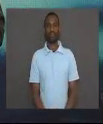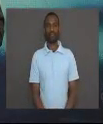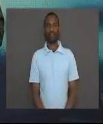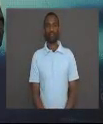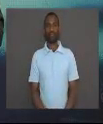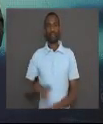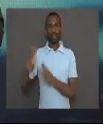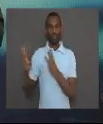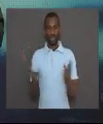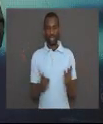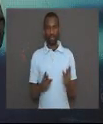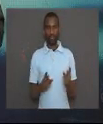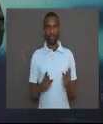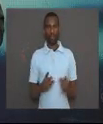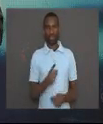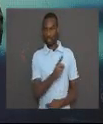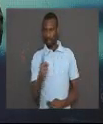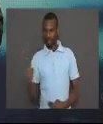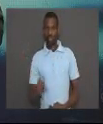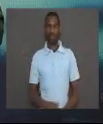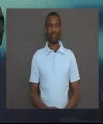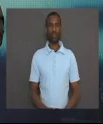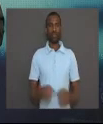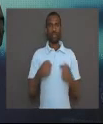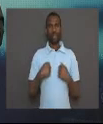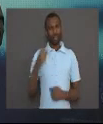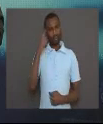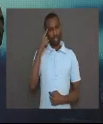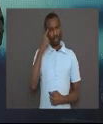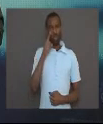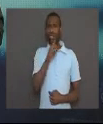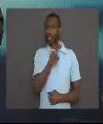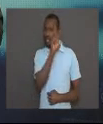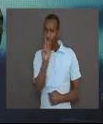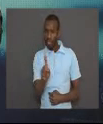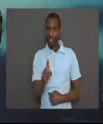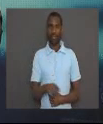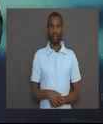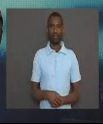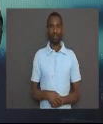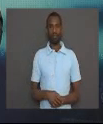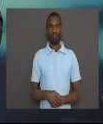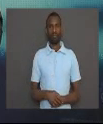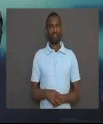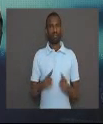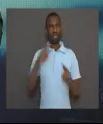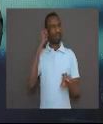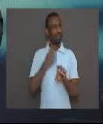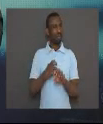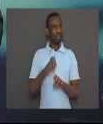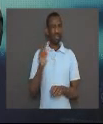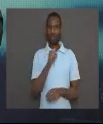Welcome back, students. I am sure this question was not too difficult for